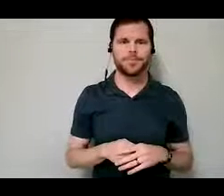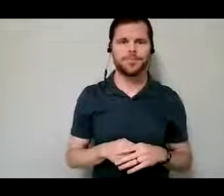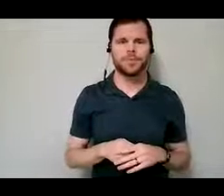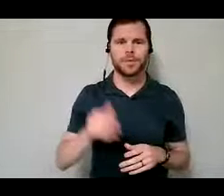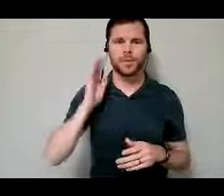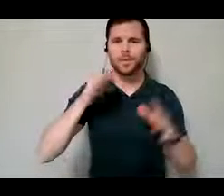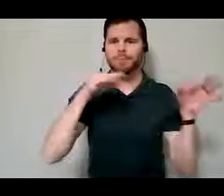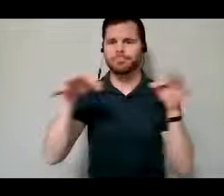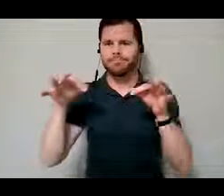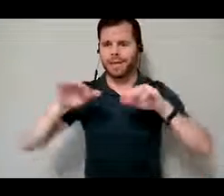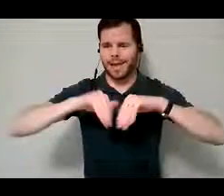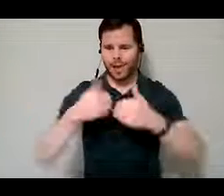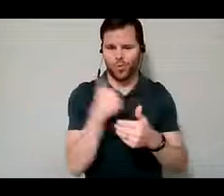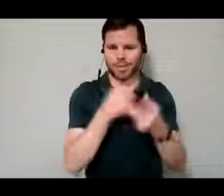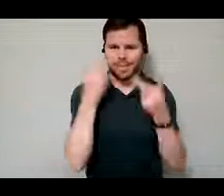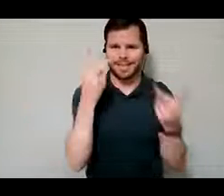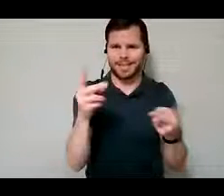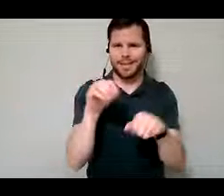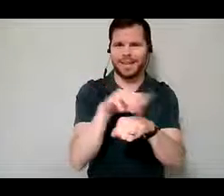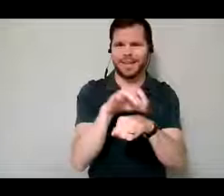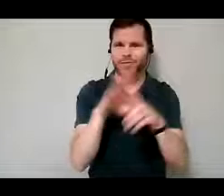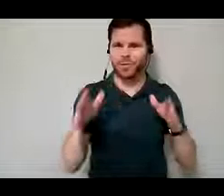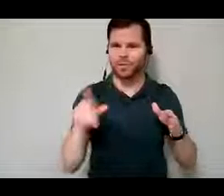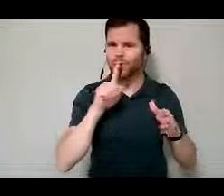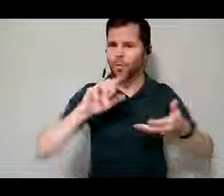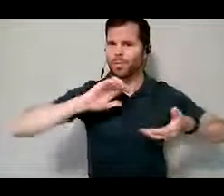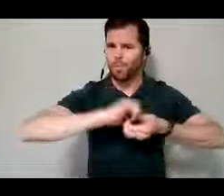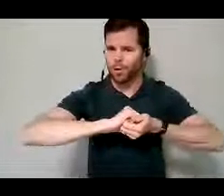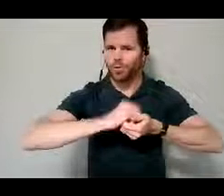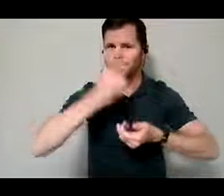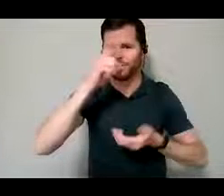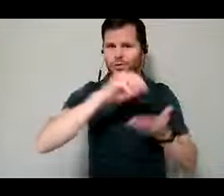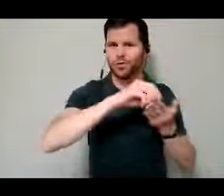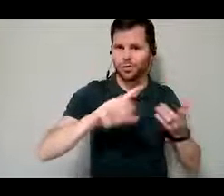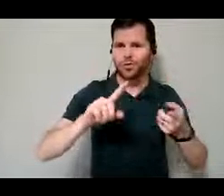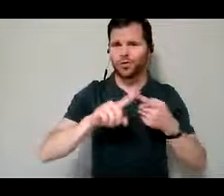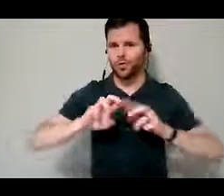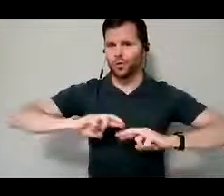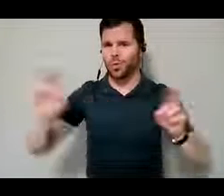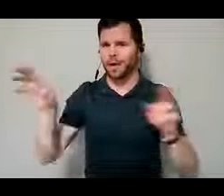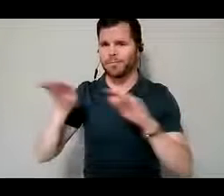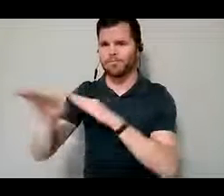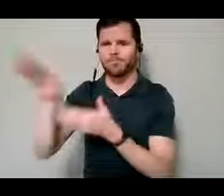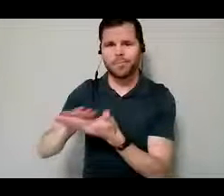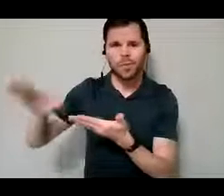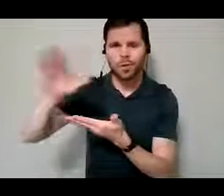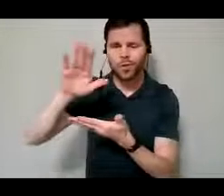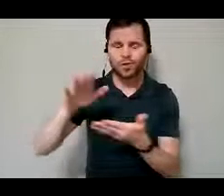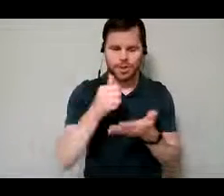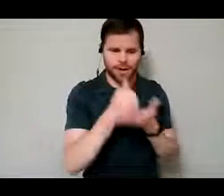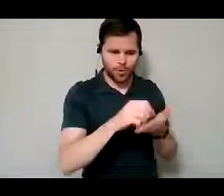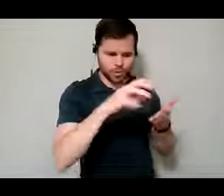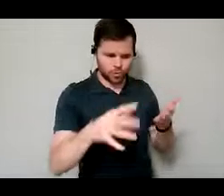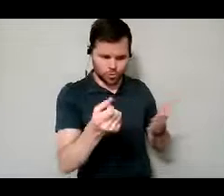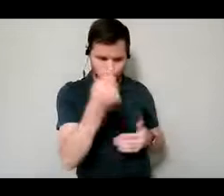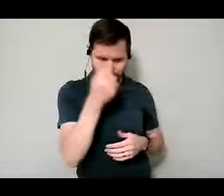the counselors as partners in college and career readiness for students and really helping them learn about themselves, and then also what